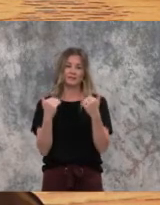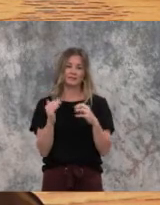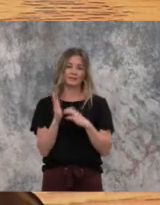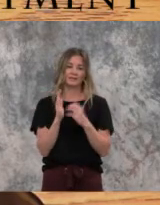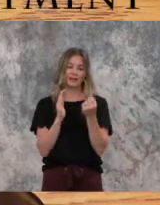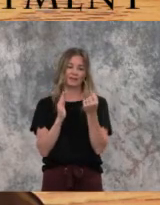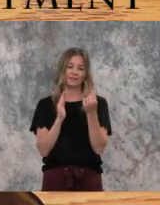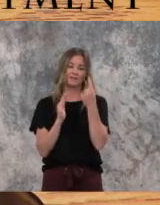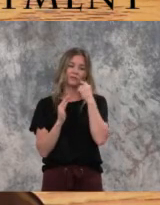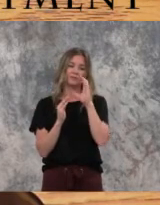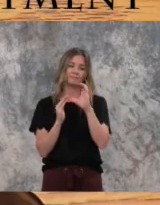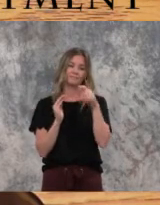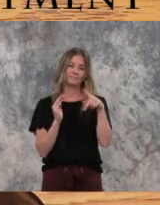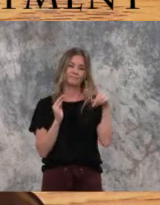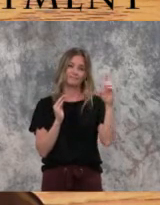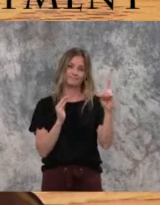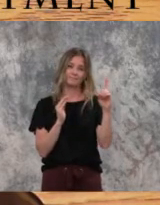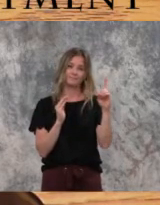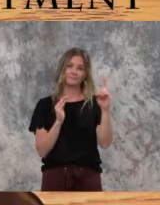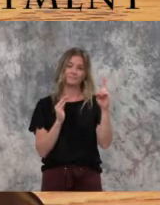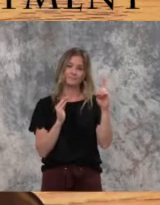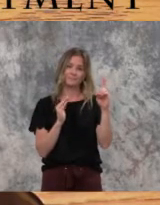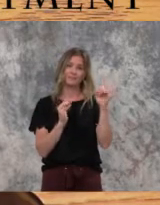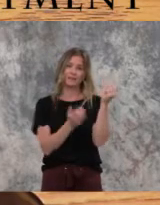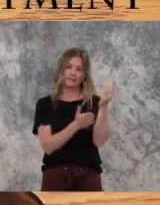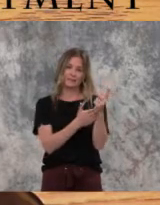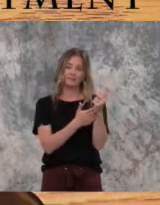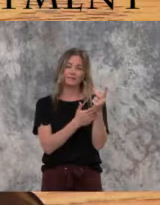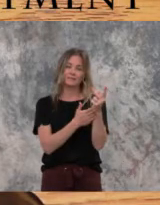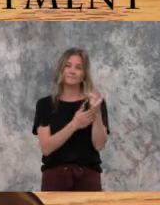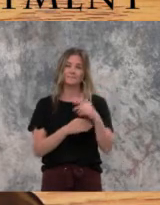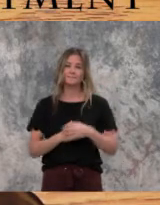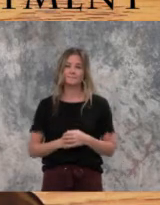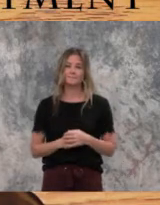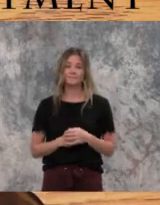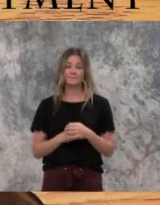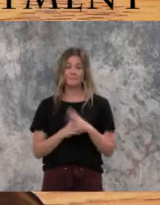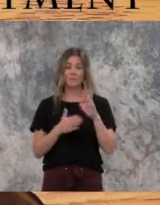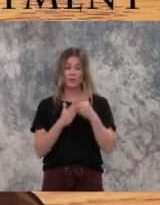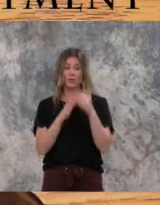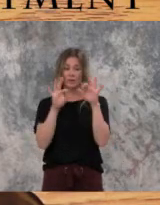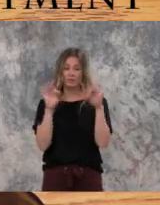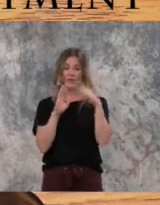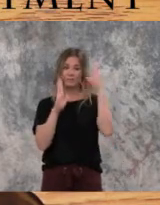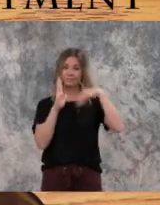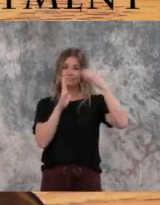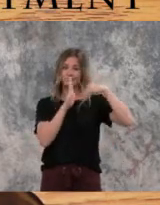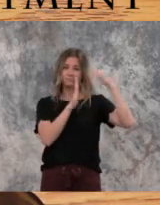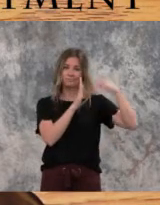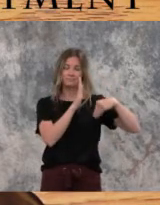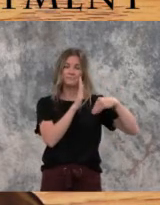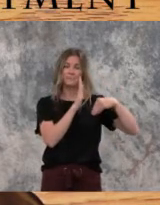for the Canada Pension Plan disability consent. Once all the forms have been filled out,